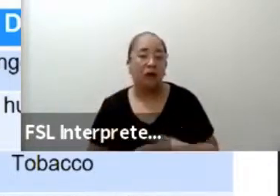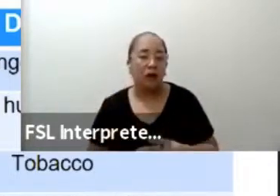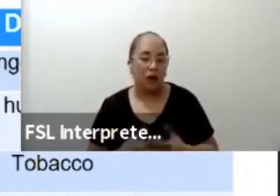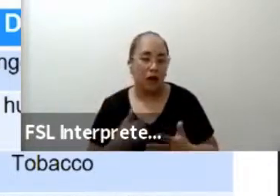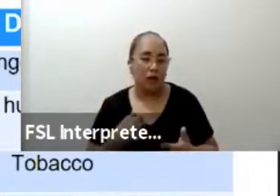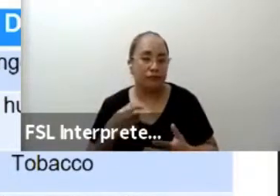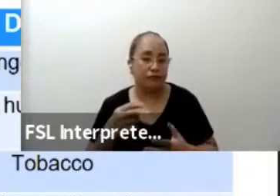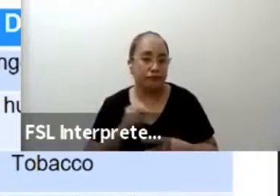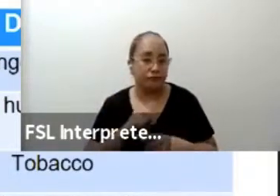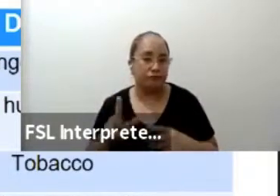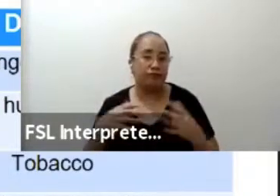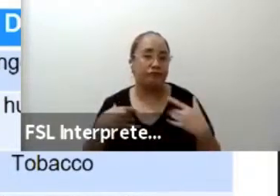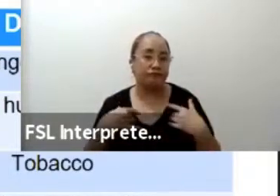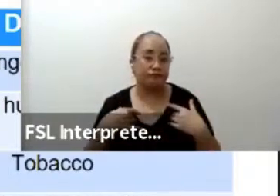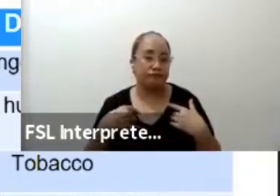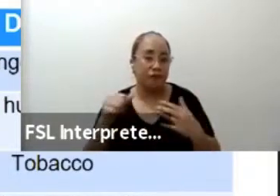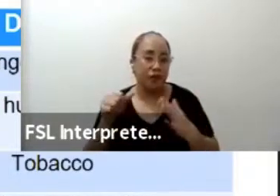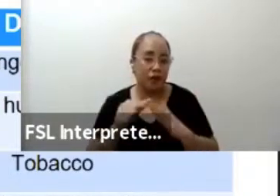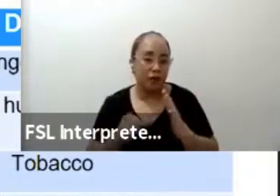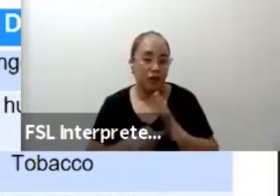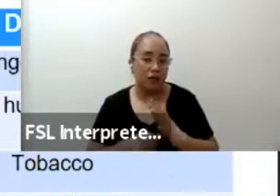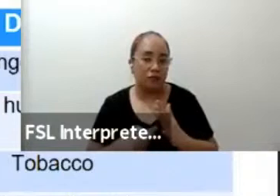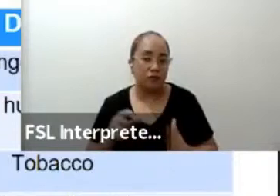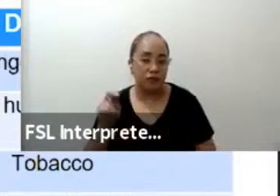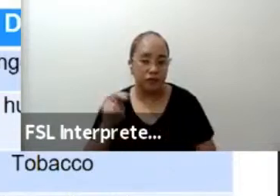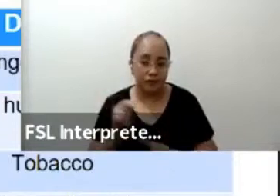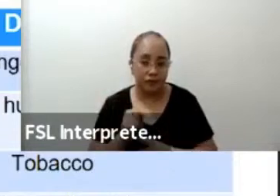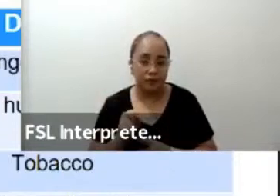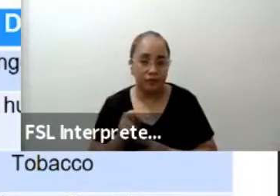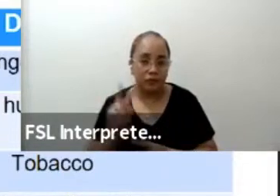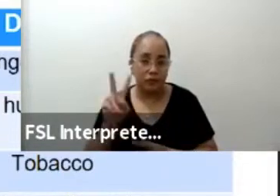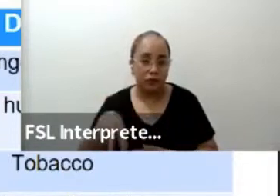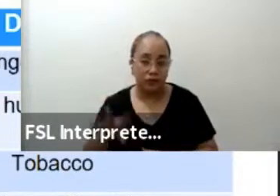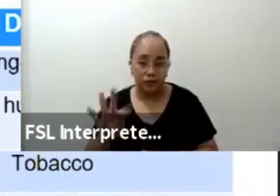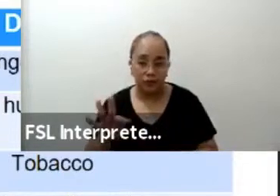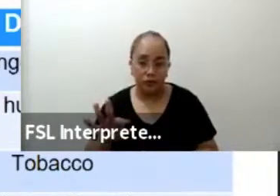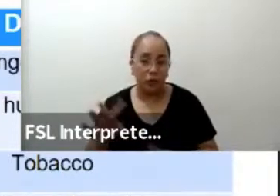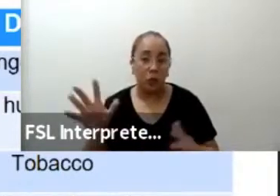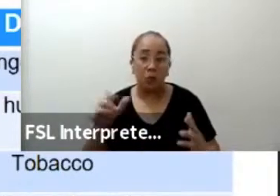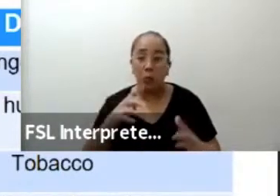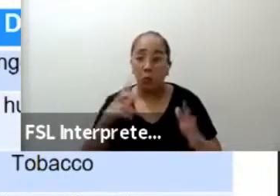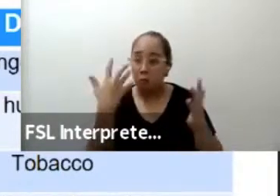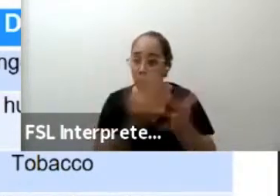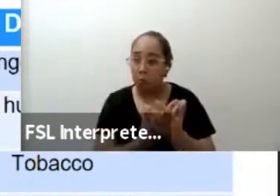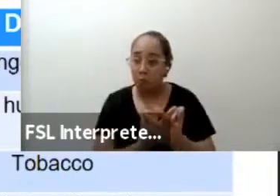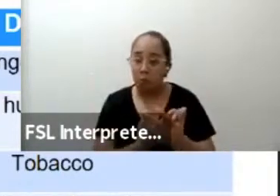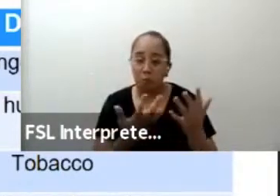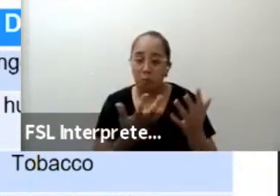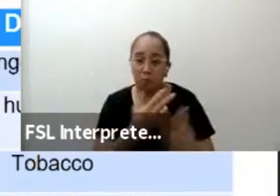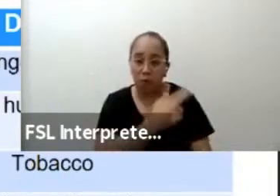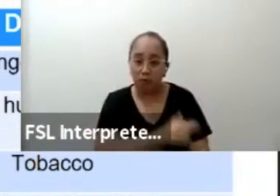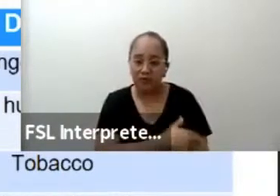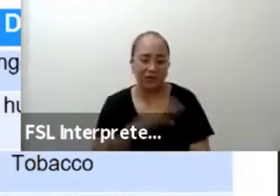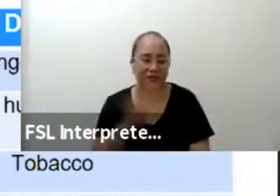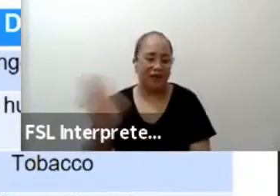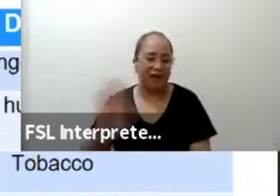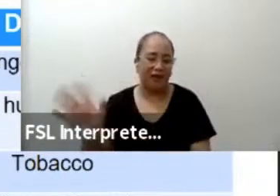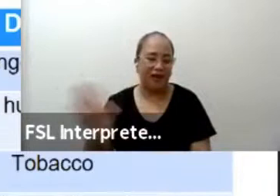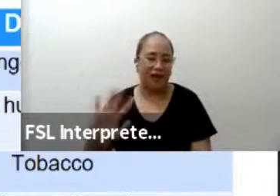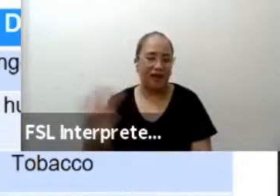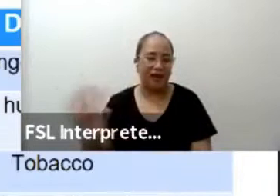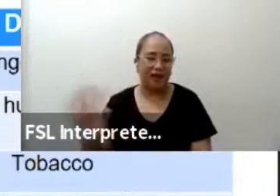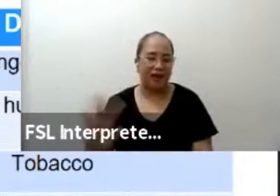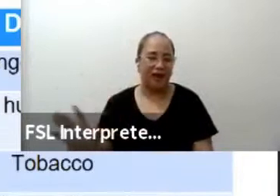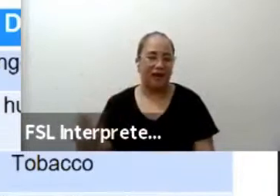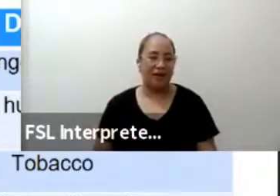Act amended in 2004. Again, no detention in hospitals. Kalusugan pangkalahatan. This